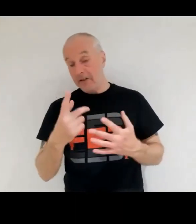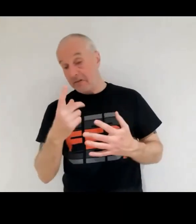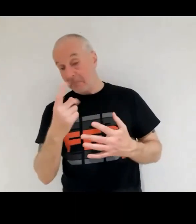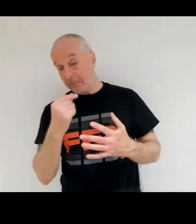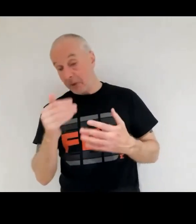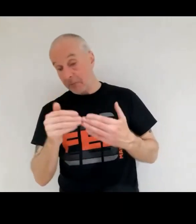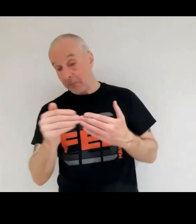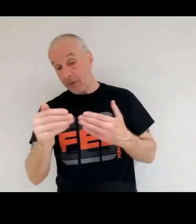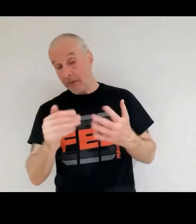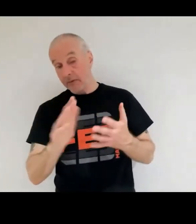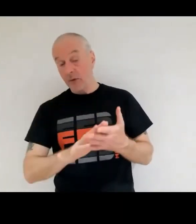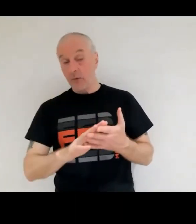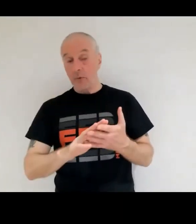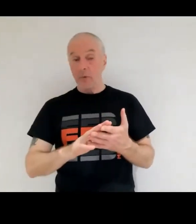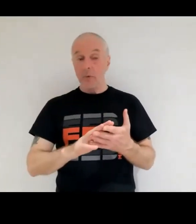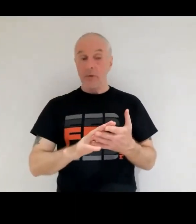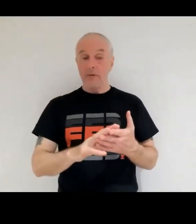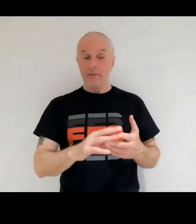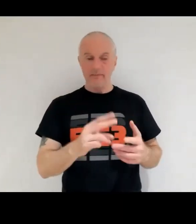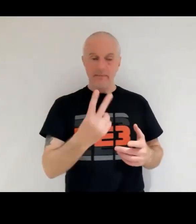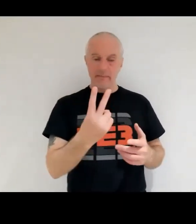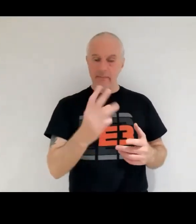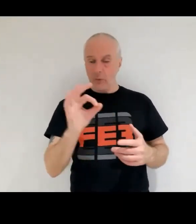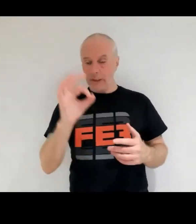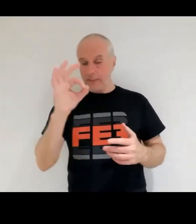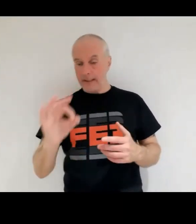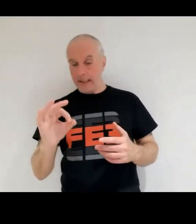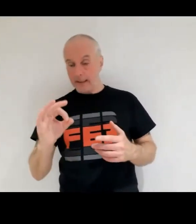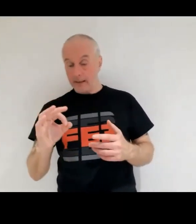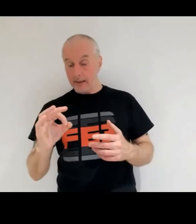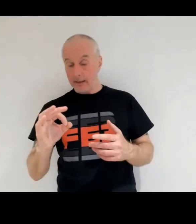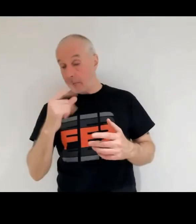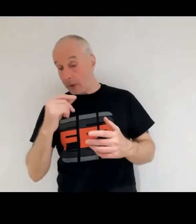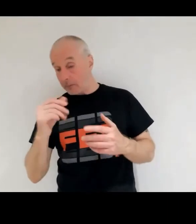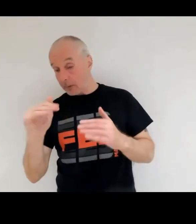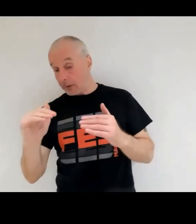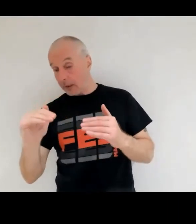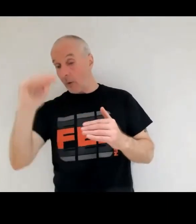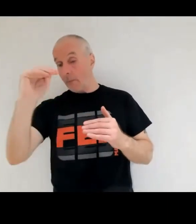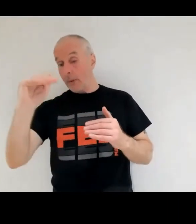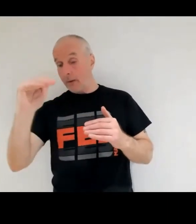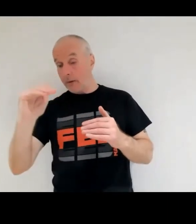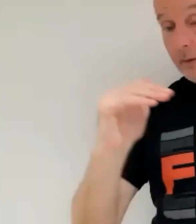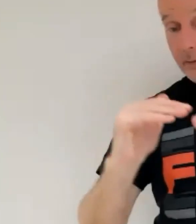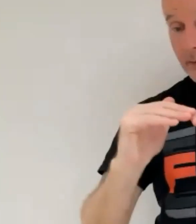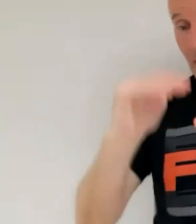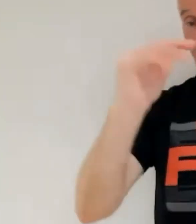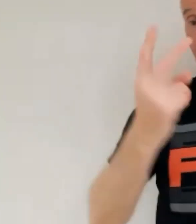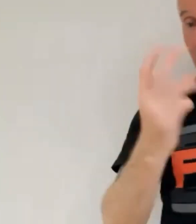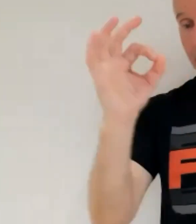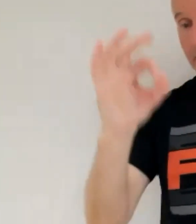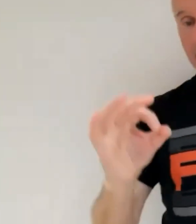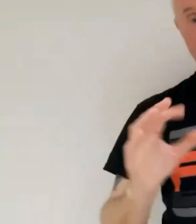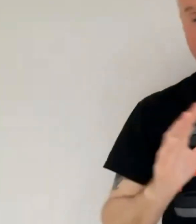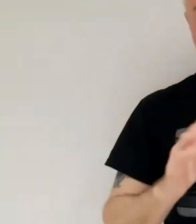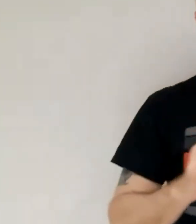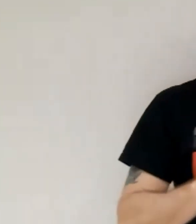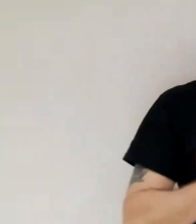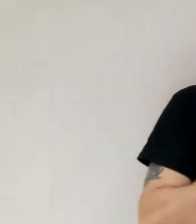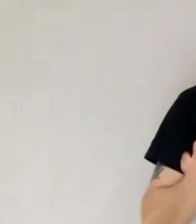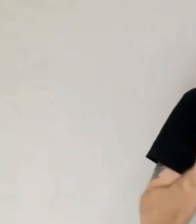increase the mix above the ratio that you have looked at to date? Not within our program, but